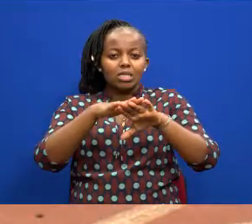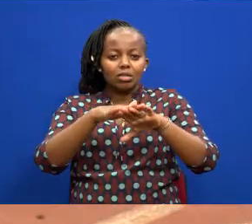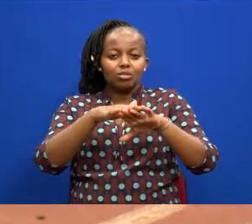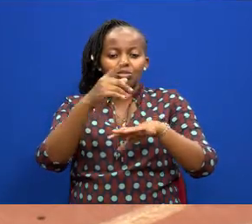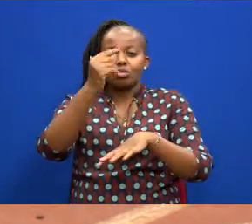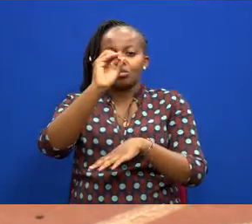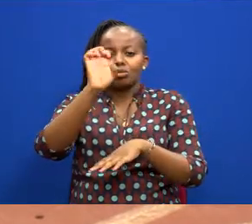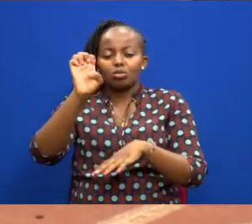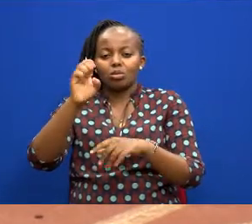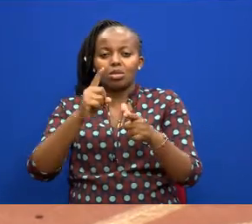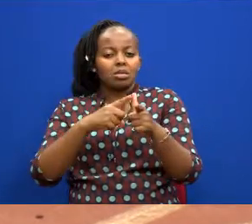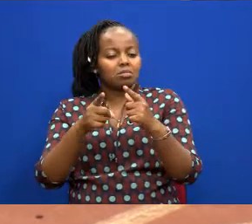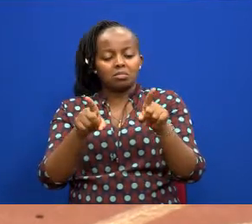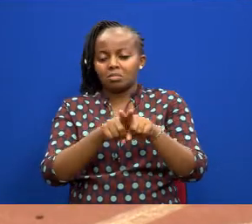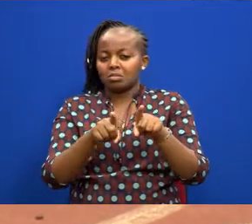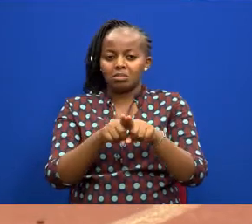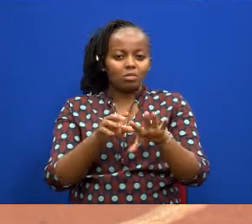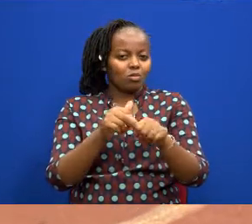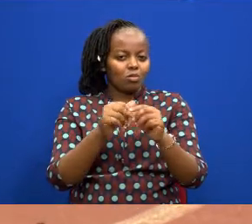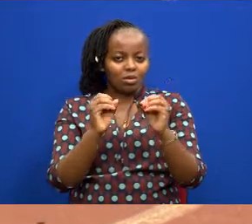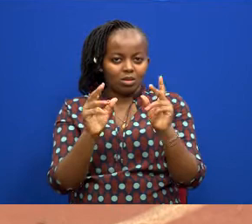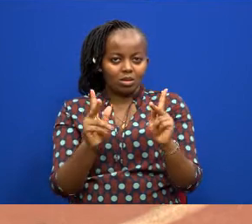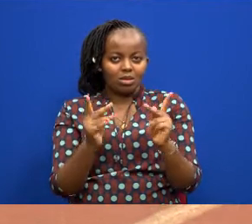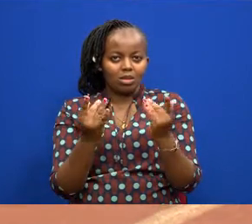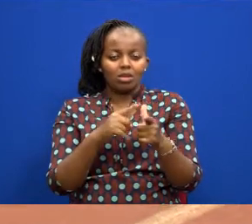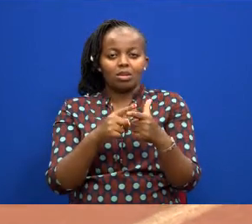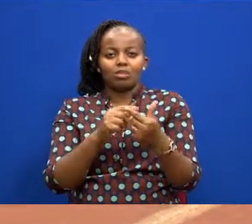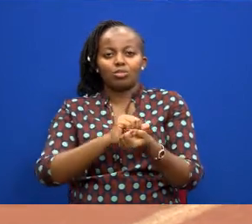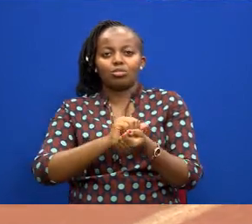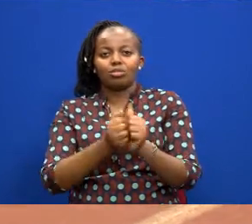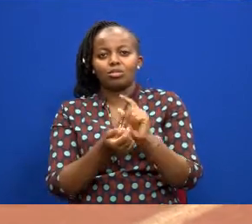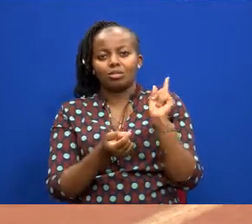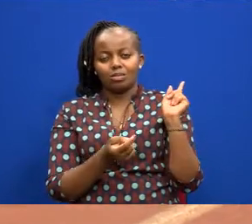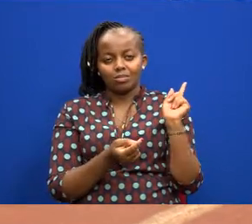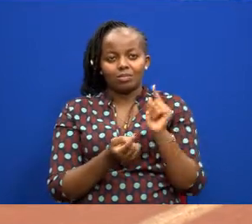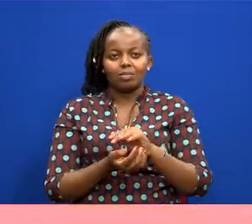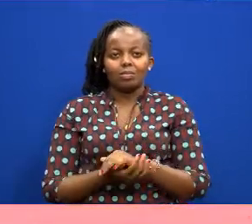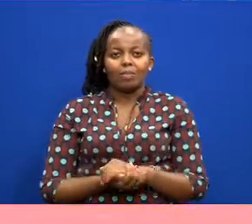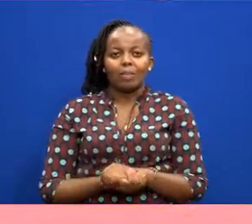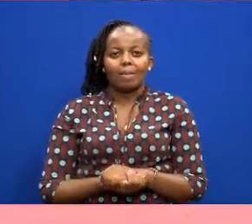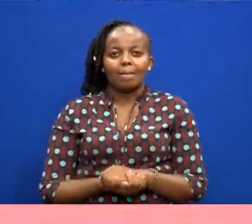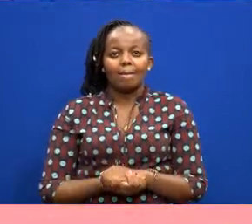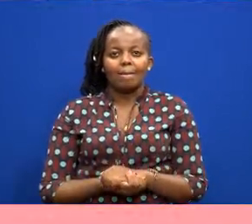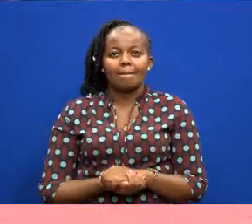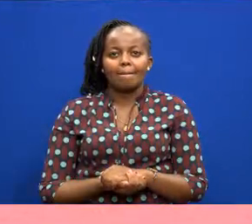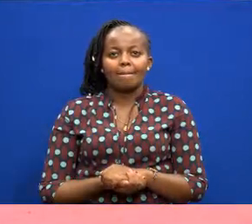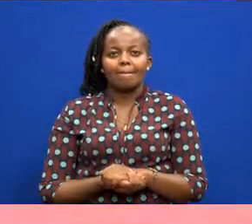your feet or your foot, that's fine. Okay, bring your legs in together.